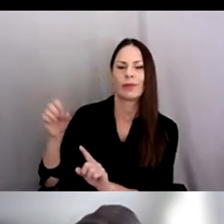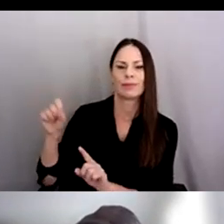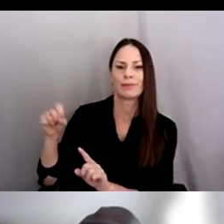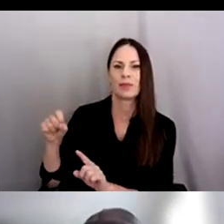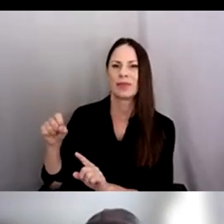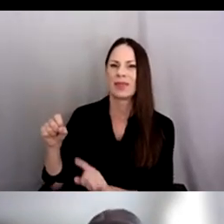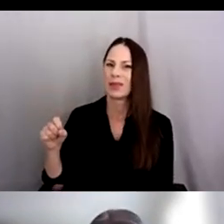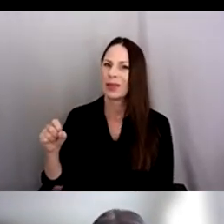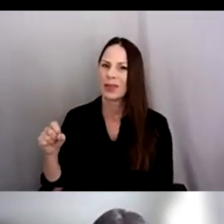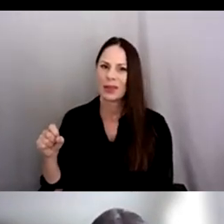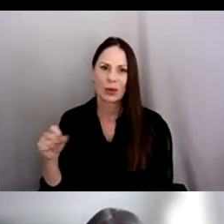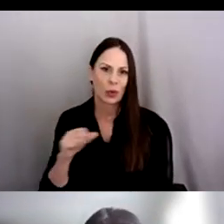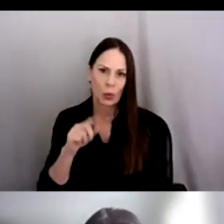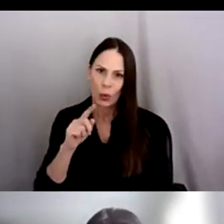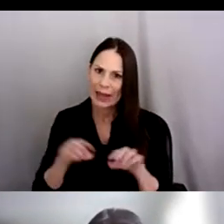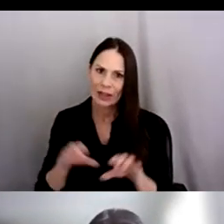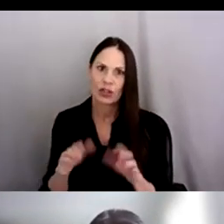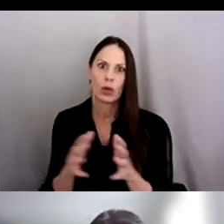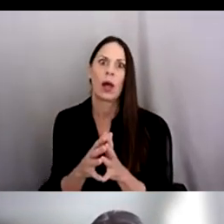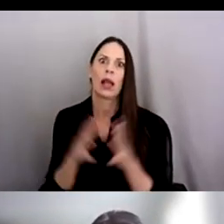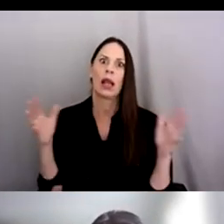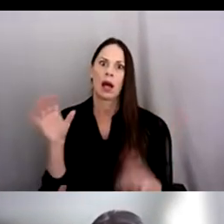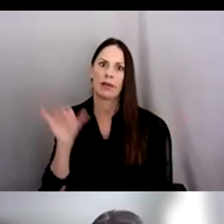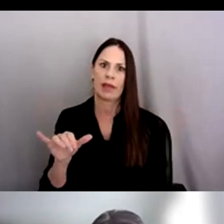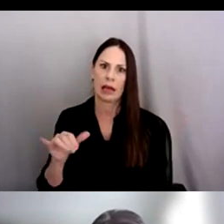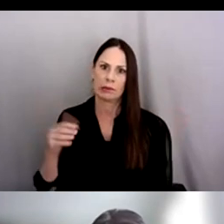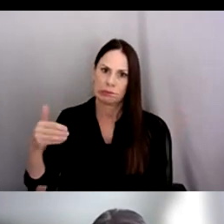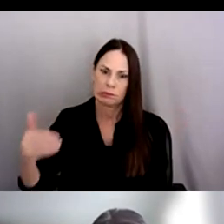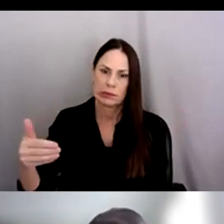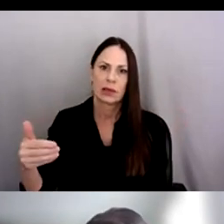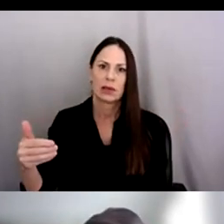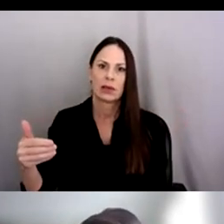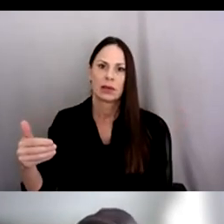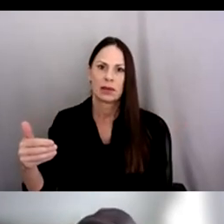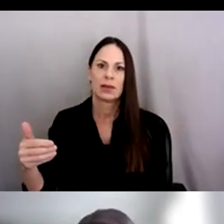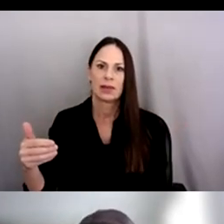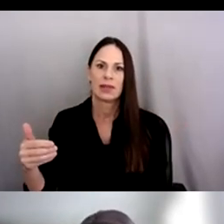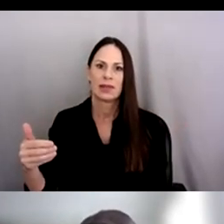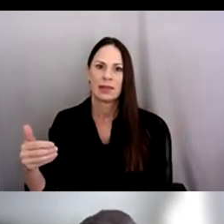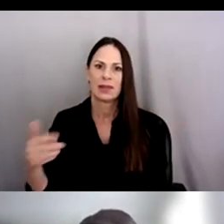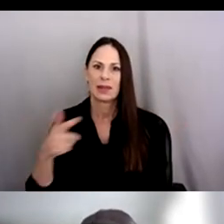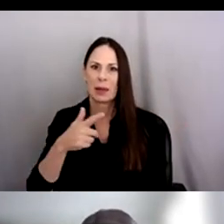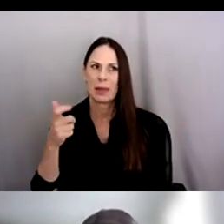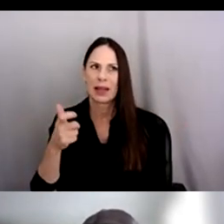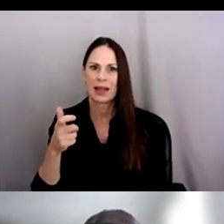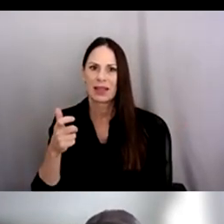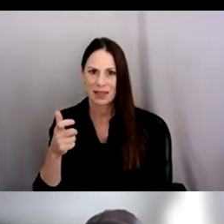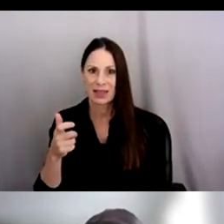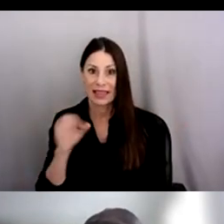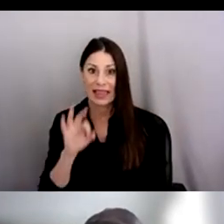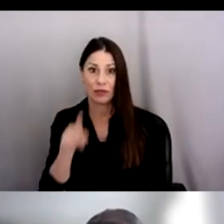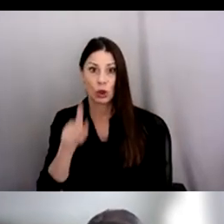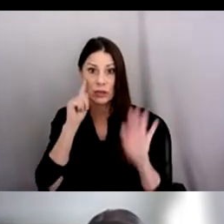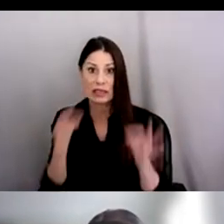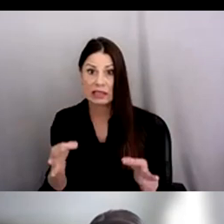do a lot of, because it's still essentially like, you know, we're coming to the meeting every month if y'all decide to move forward with